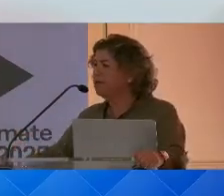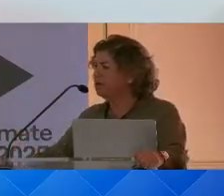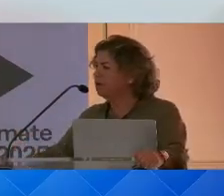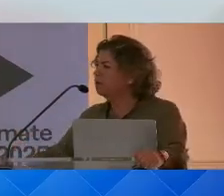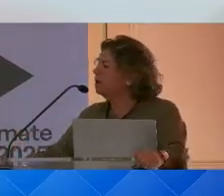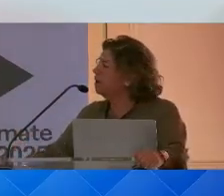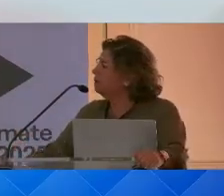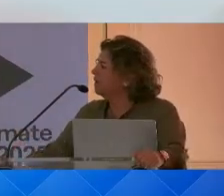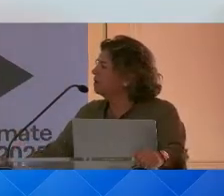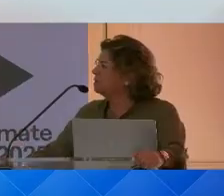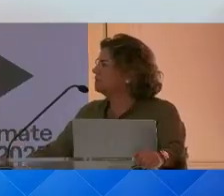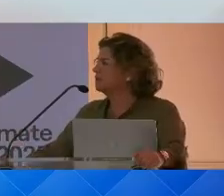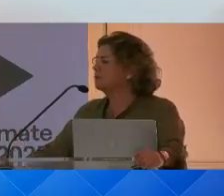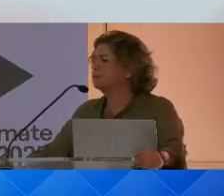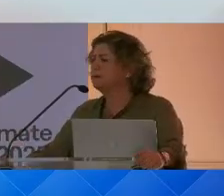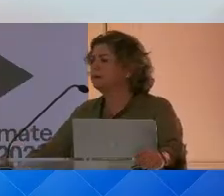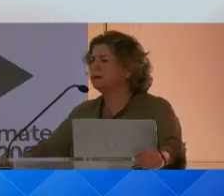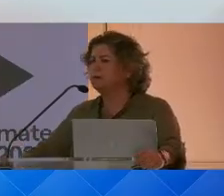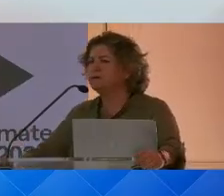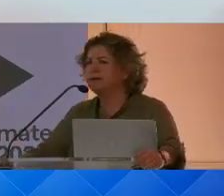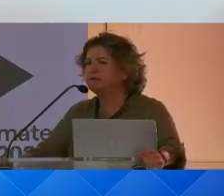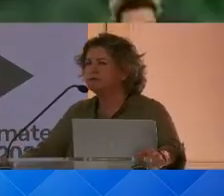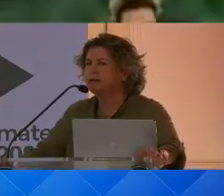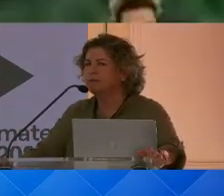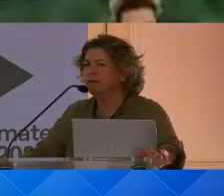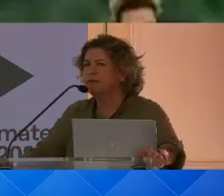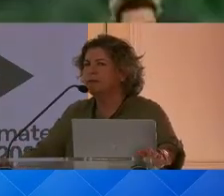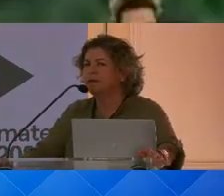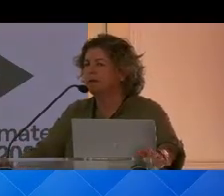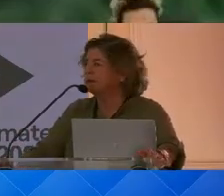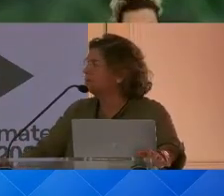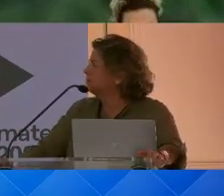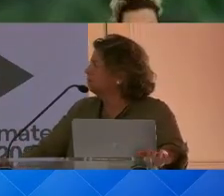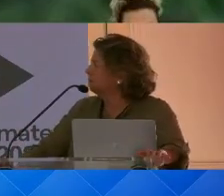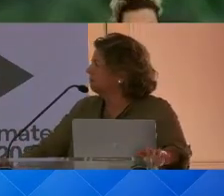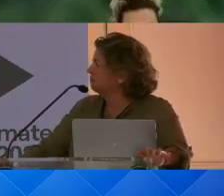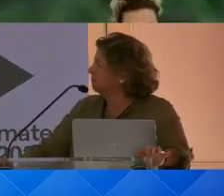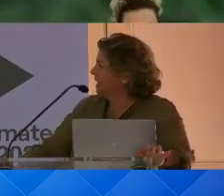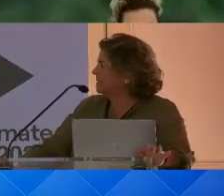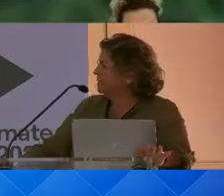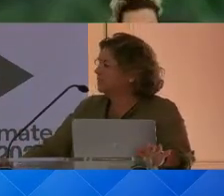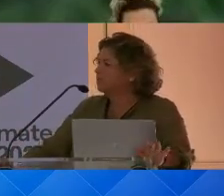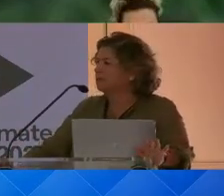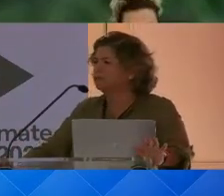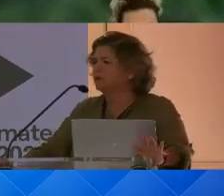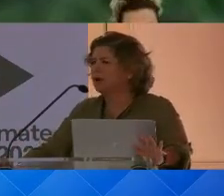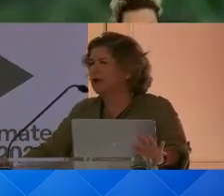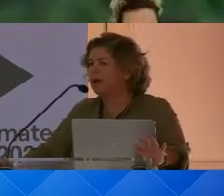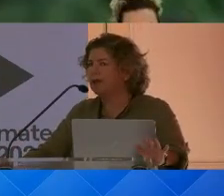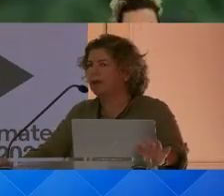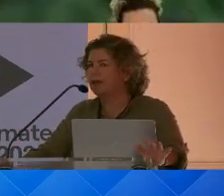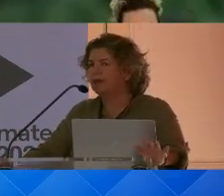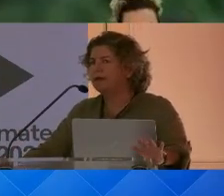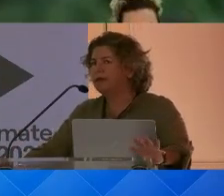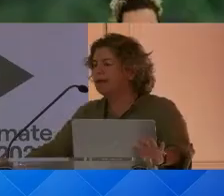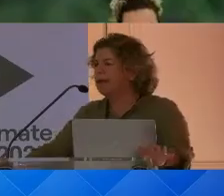with a video, because there is going to be places for